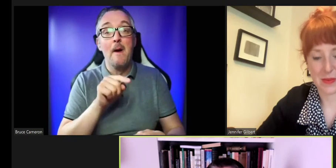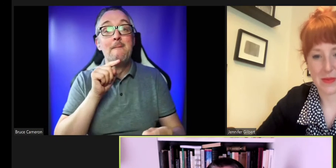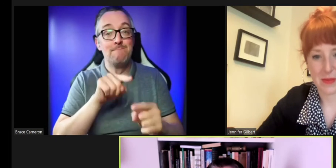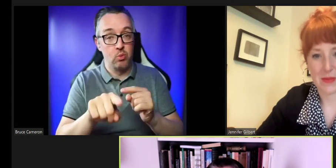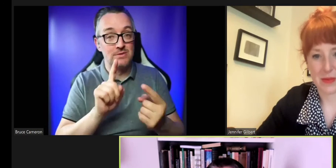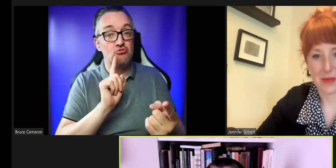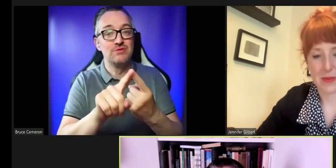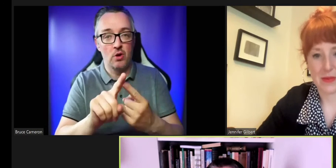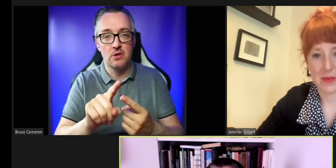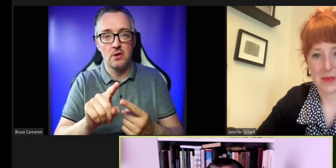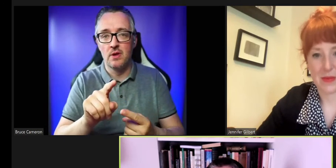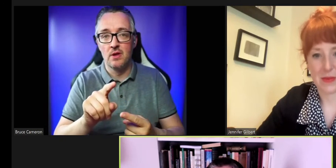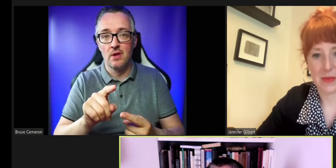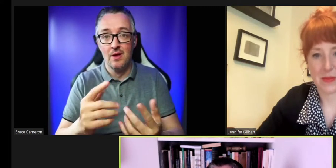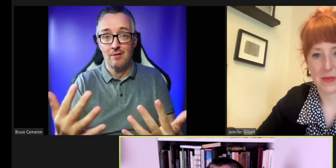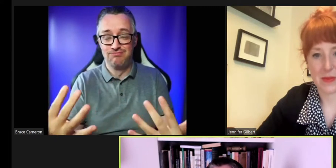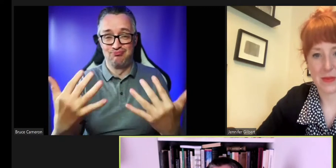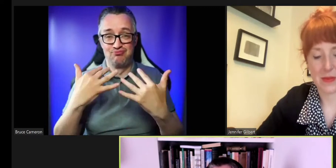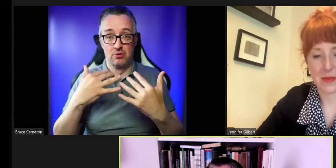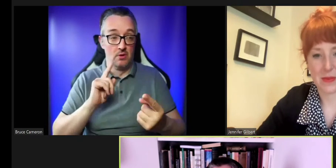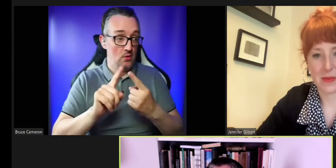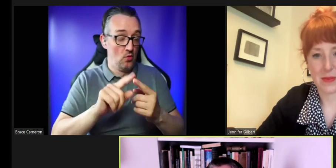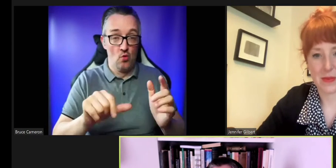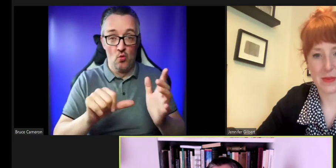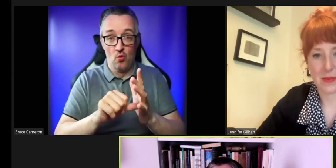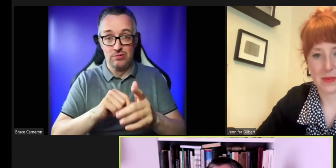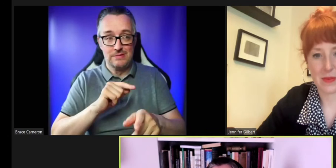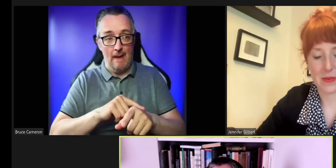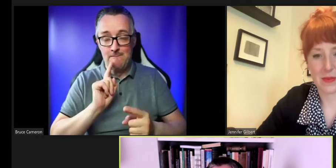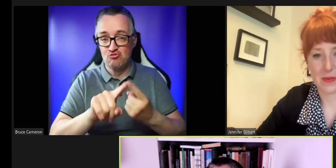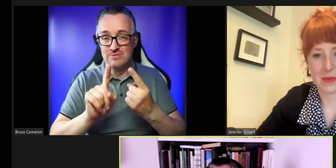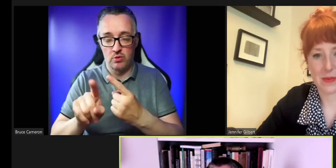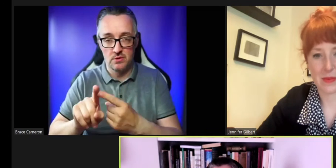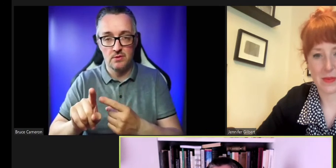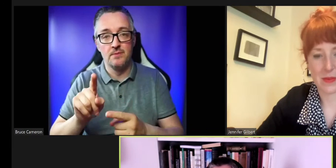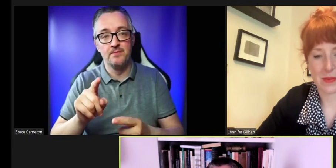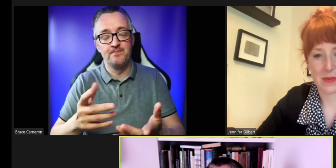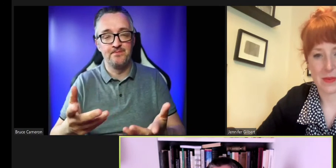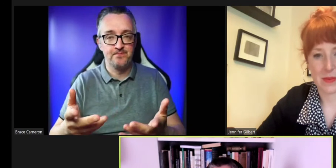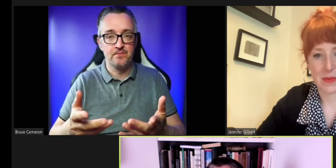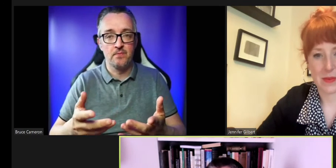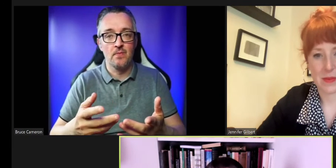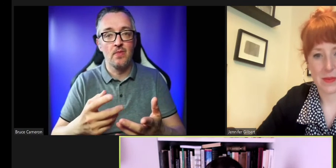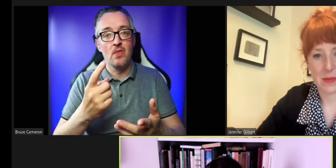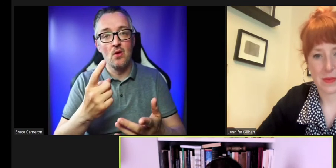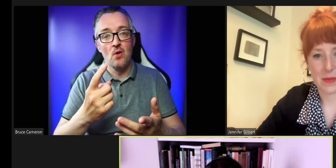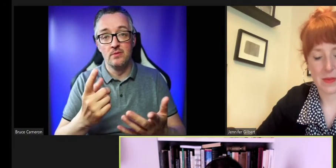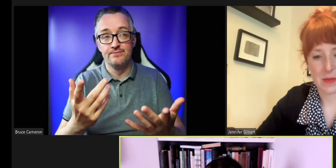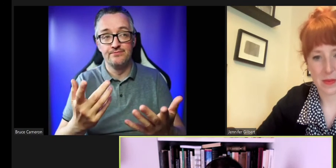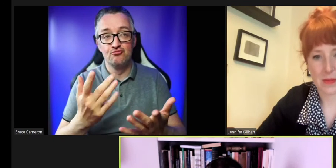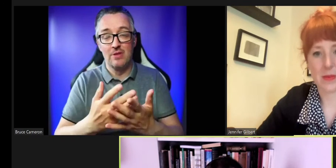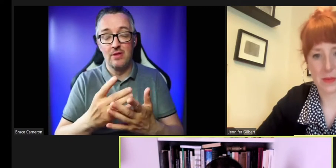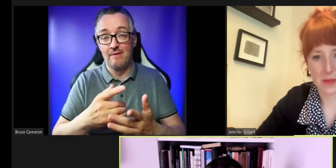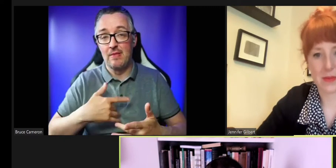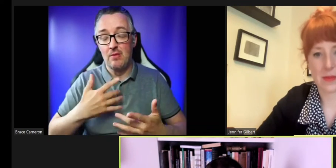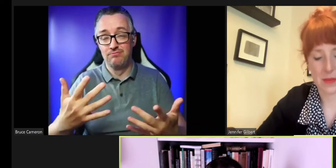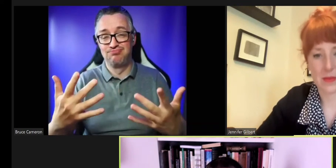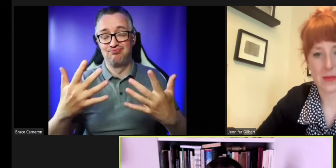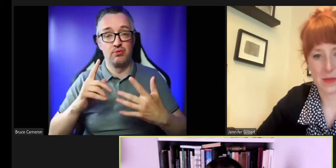who contacted me. And the overwhelming thing really is the number